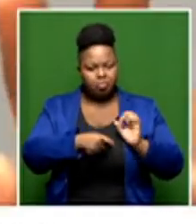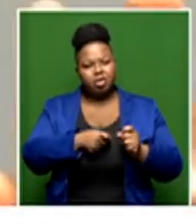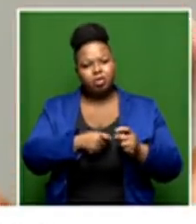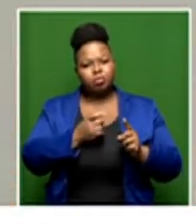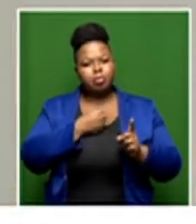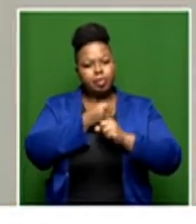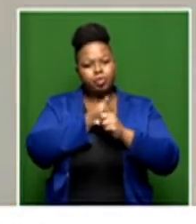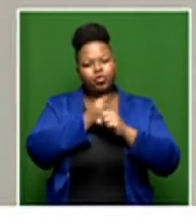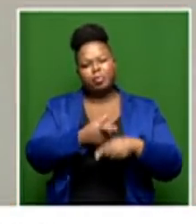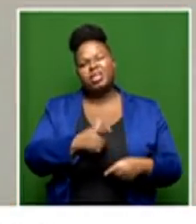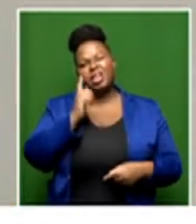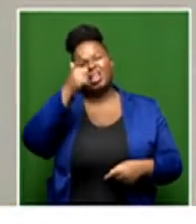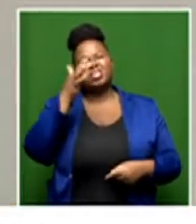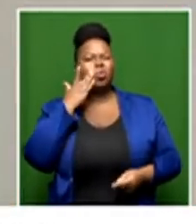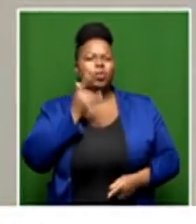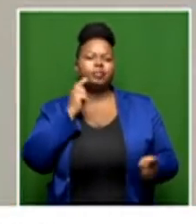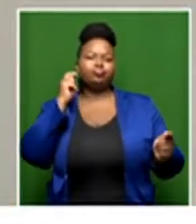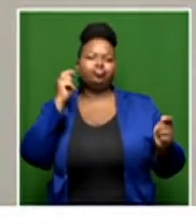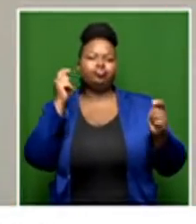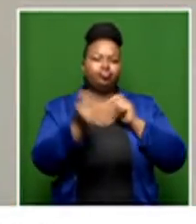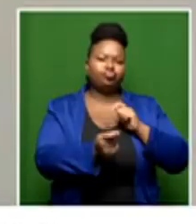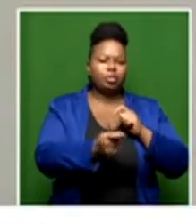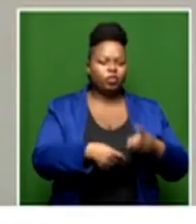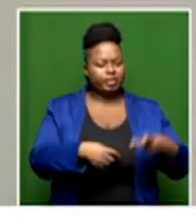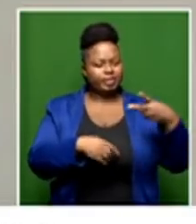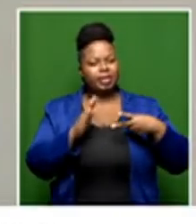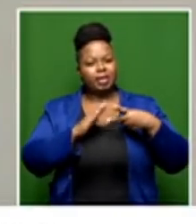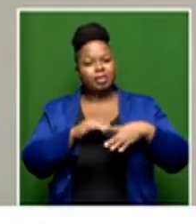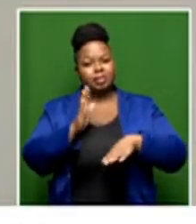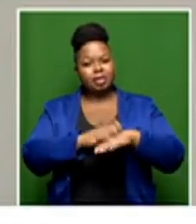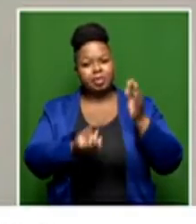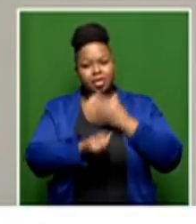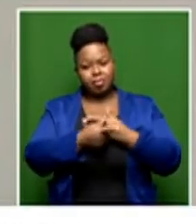the so-called second transition rhetoric of the